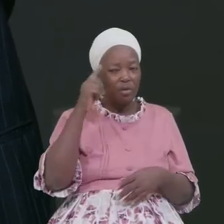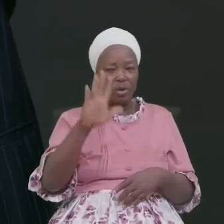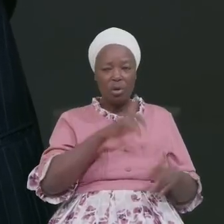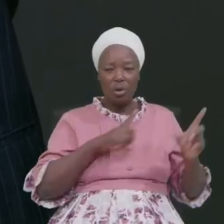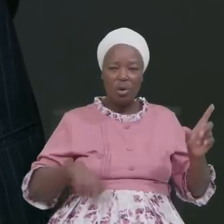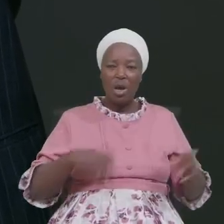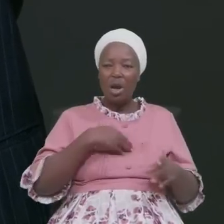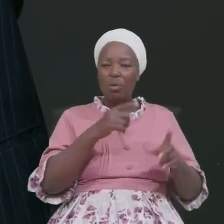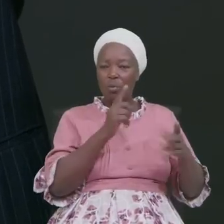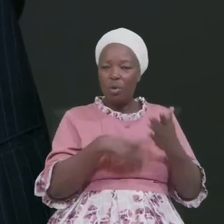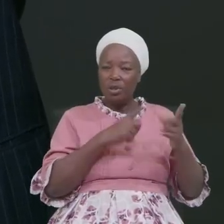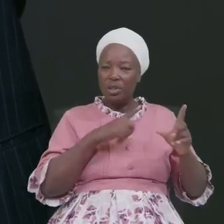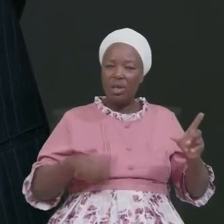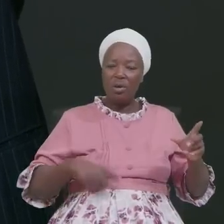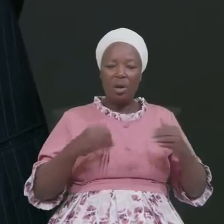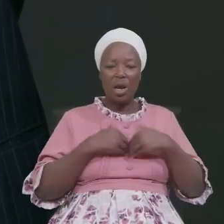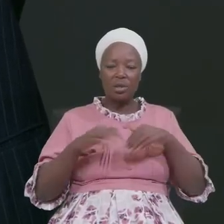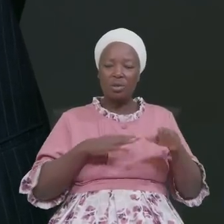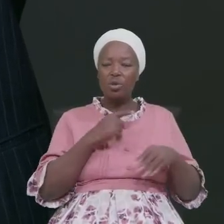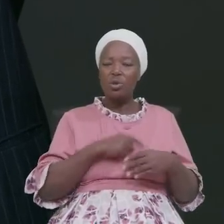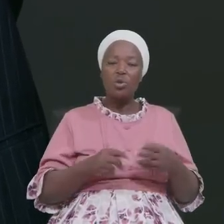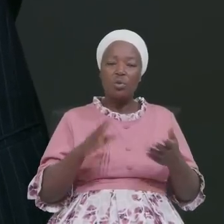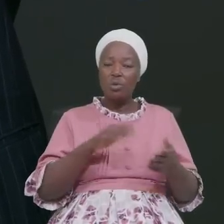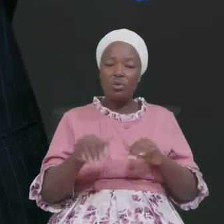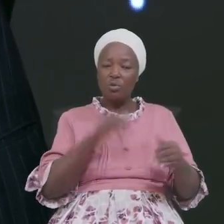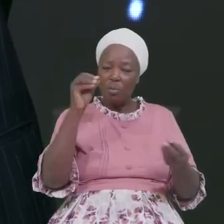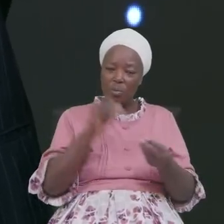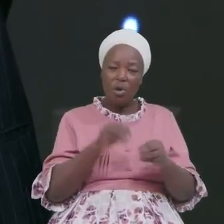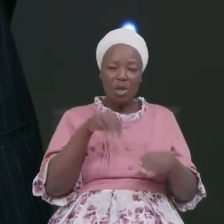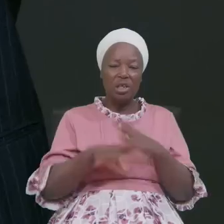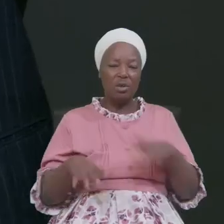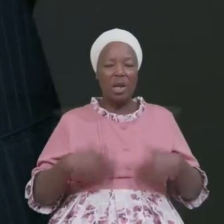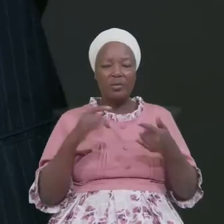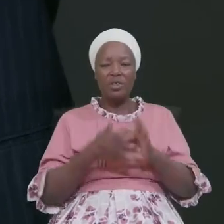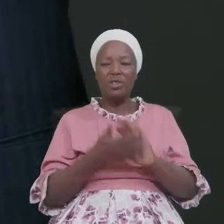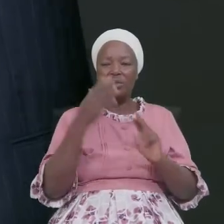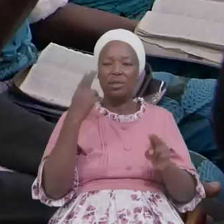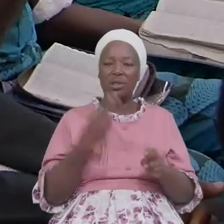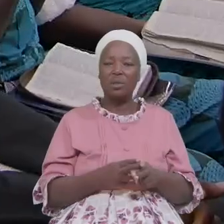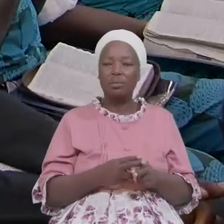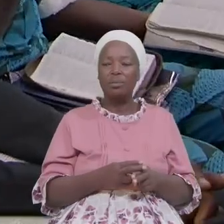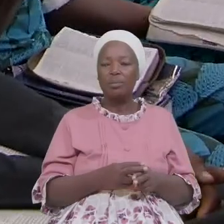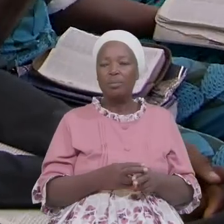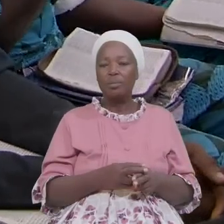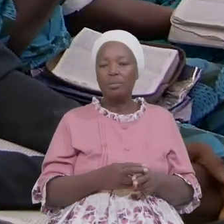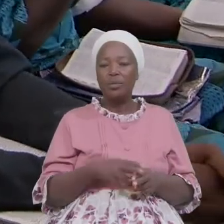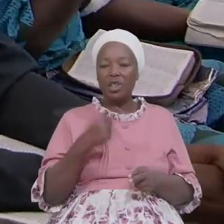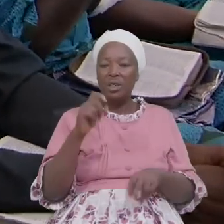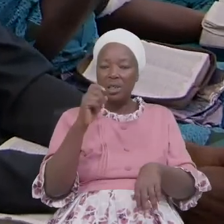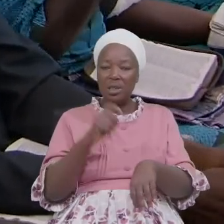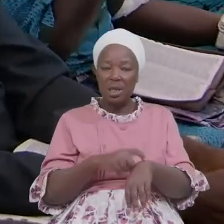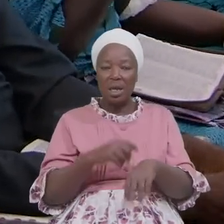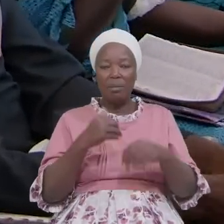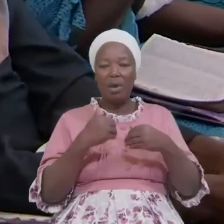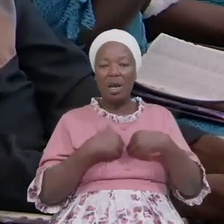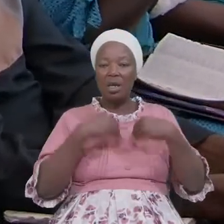he will improve on in our lives in Jesus' name. The time has